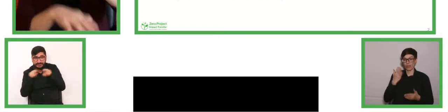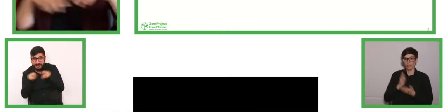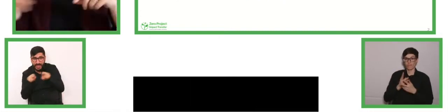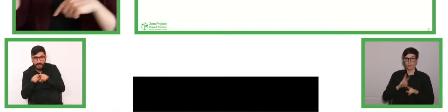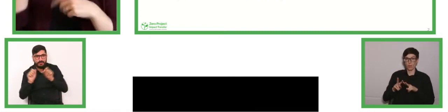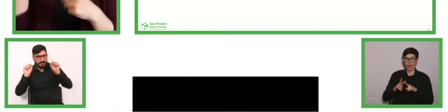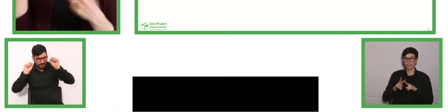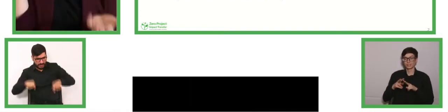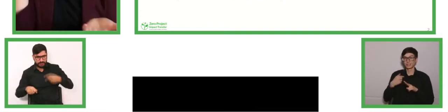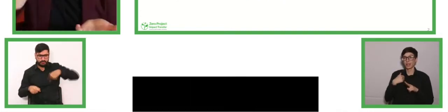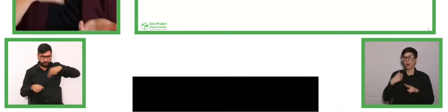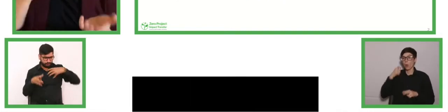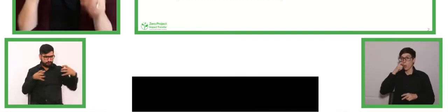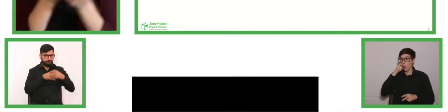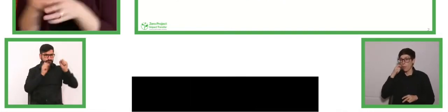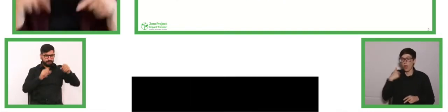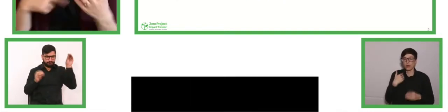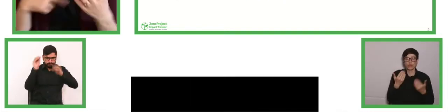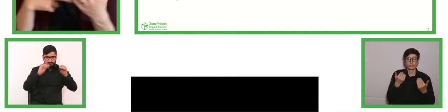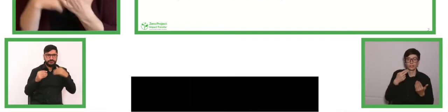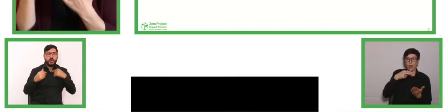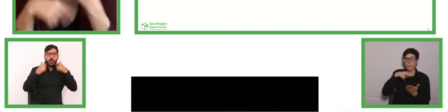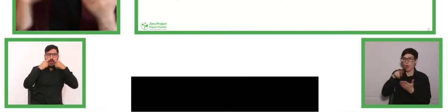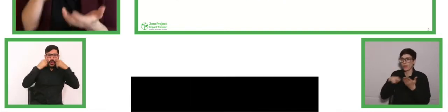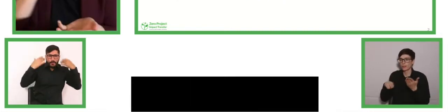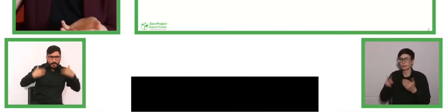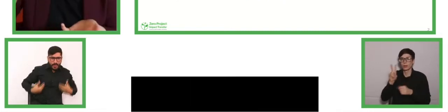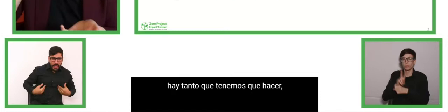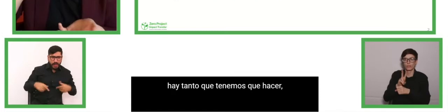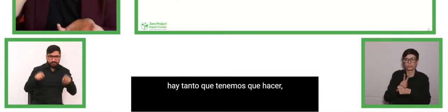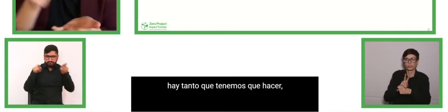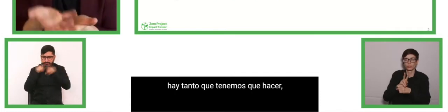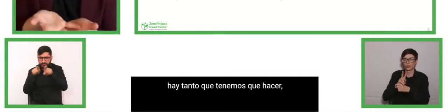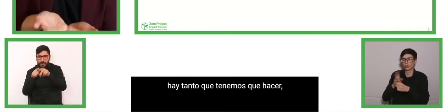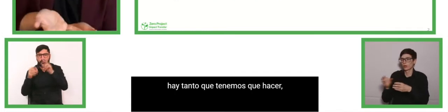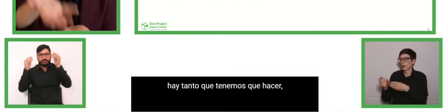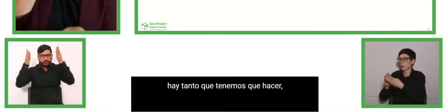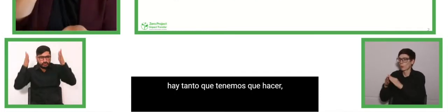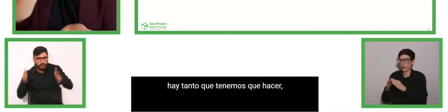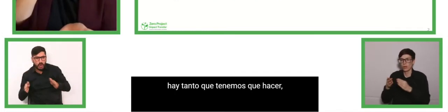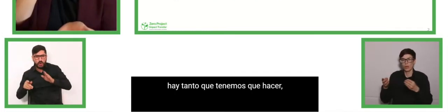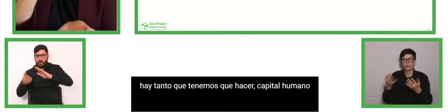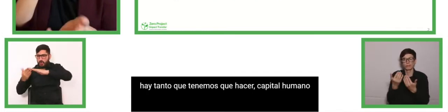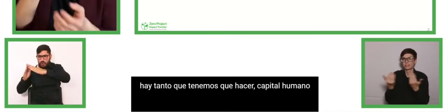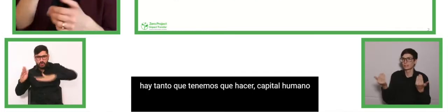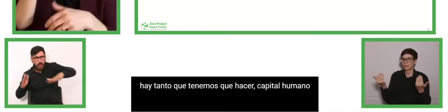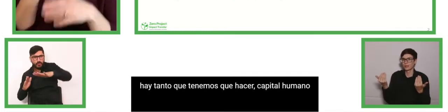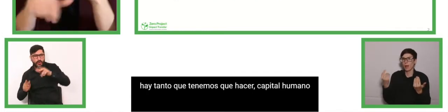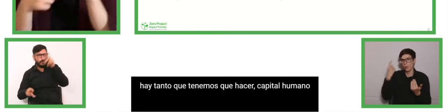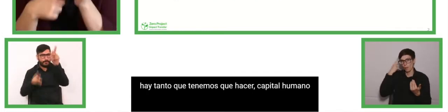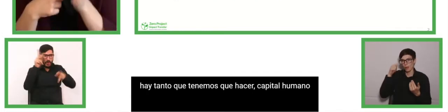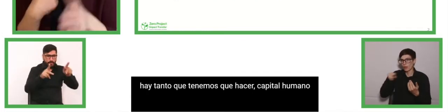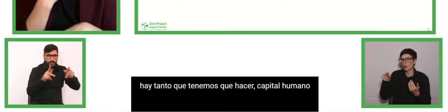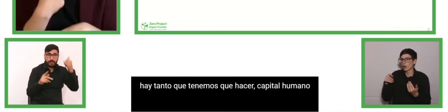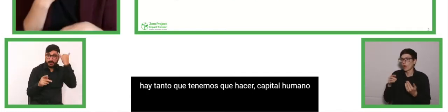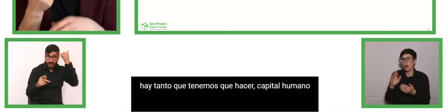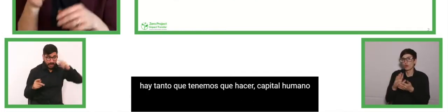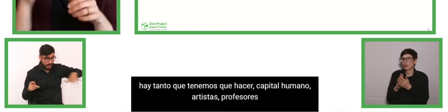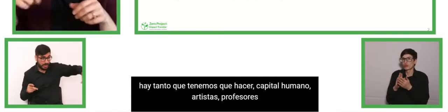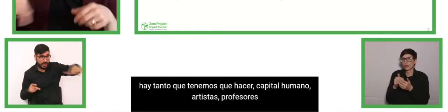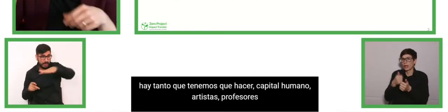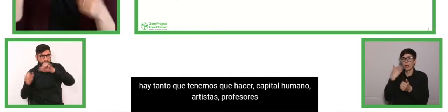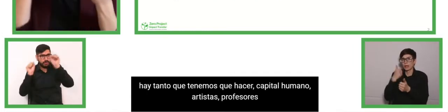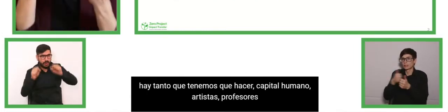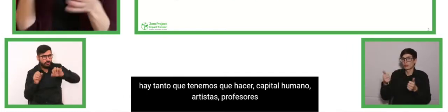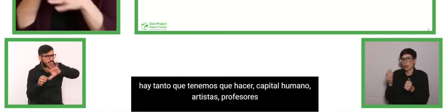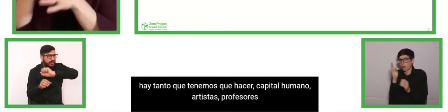but often those communities are underground and overlooked. And so in this program, we work to uplift those